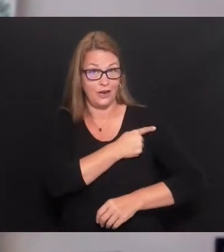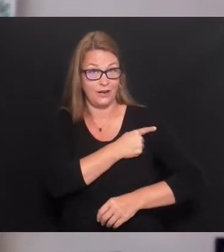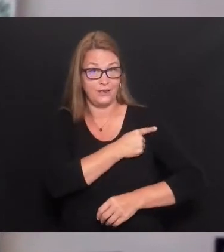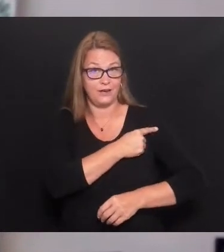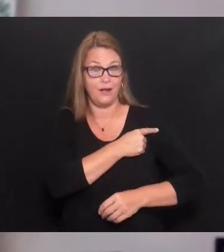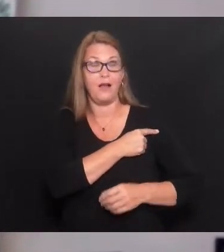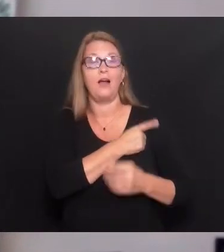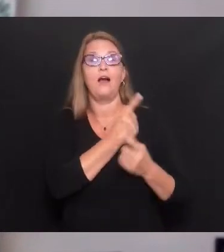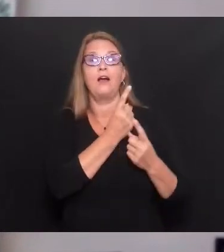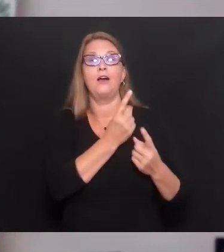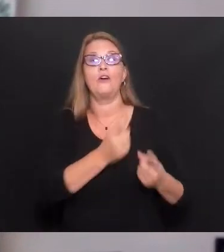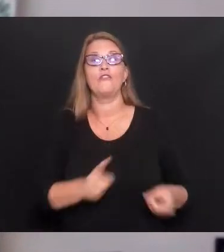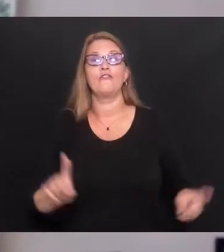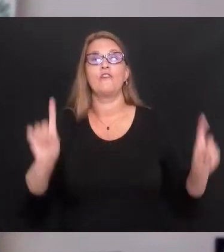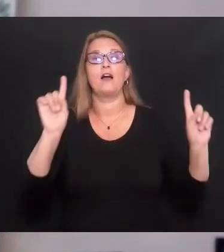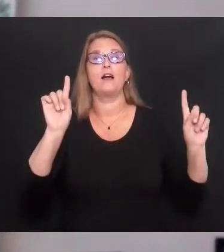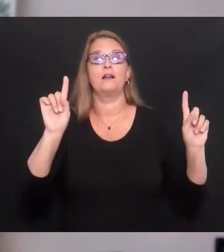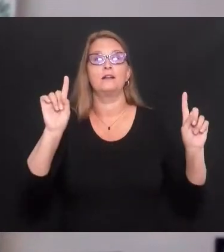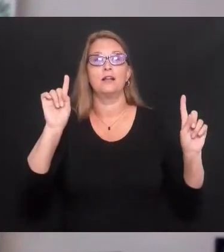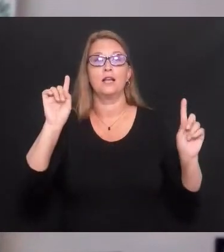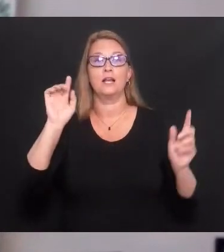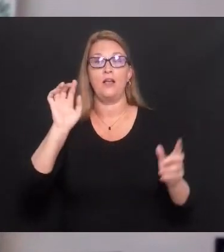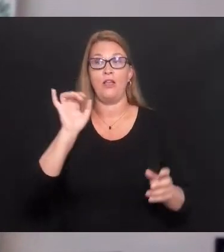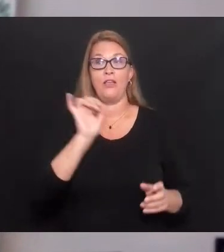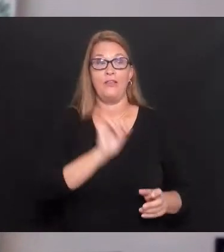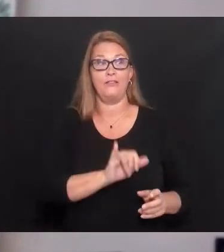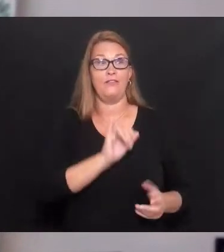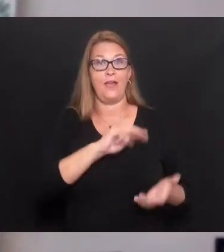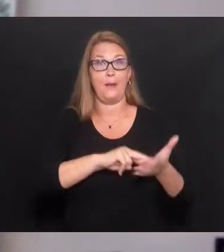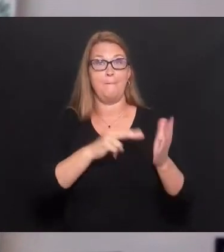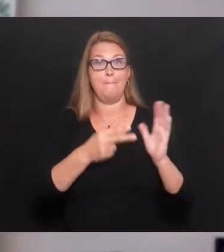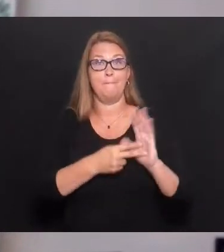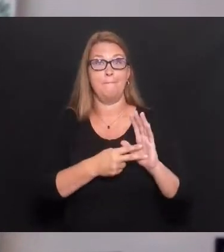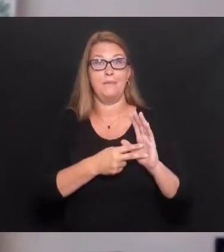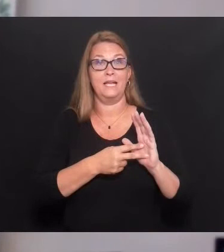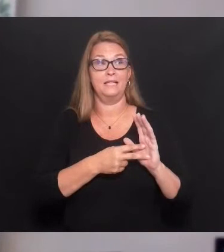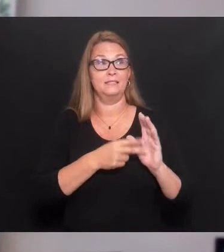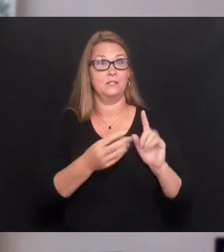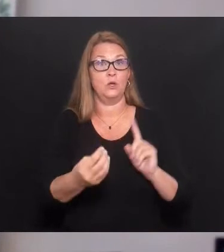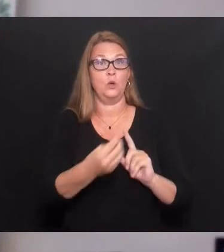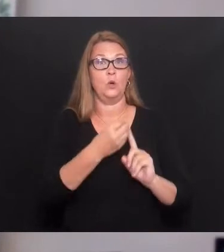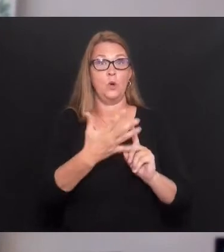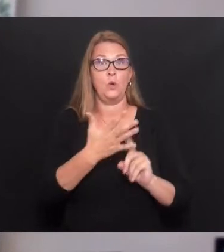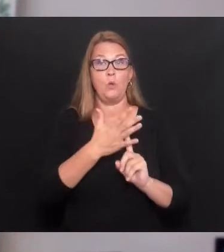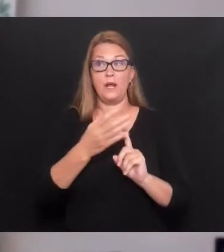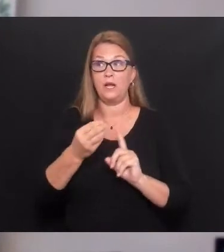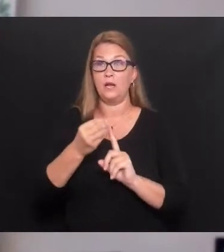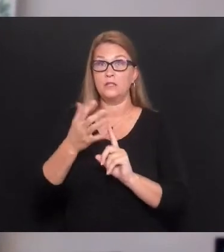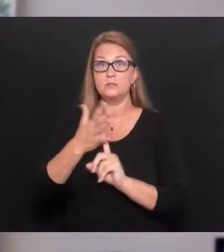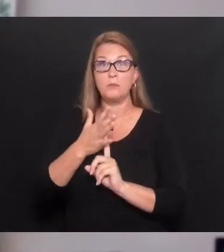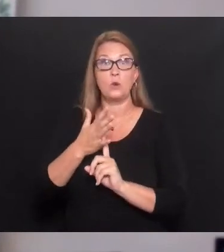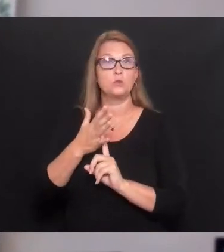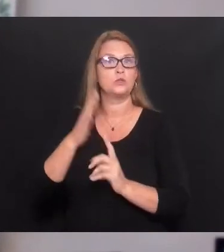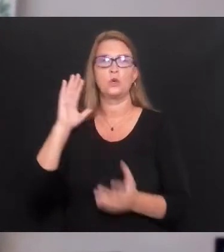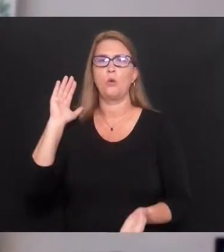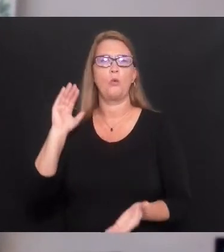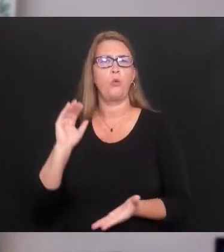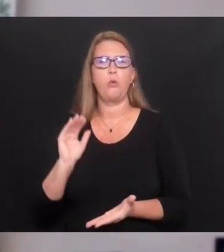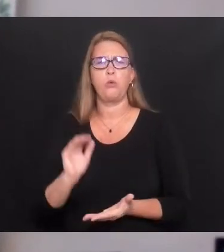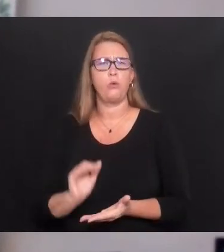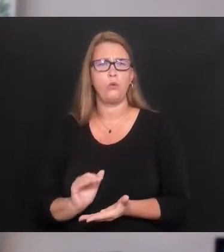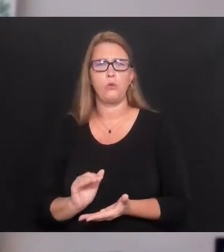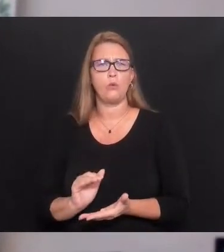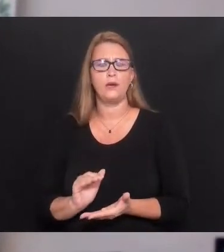have seen that rate of people who are fully vaccinated being exposed to any severe problems go way down.